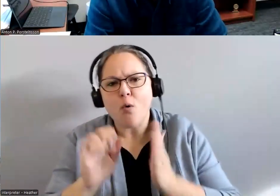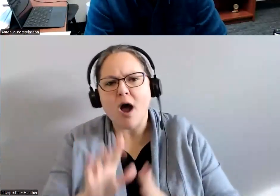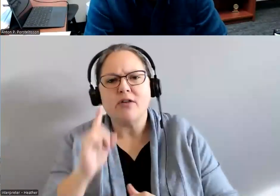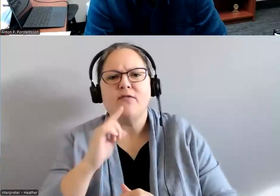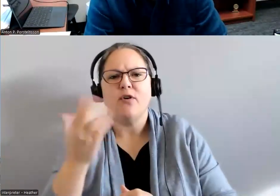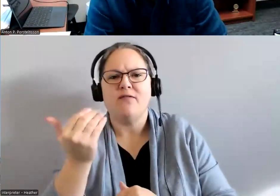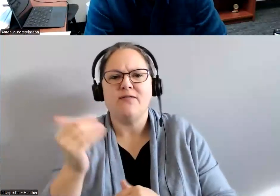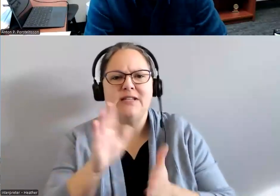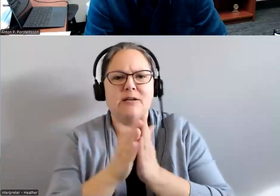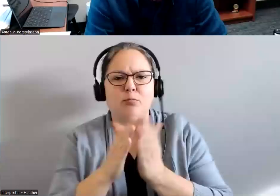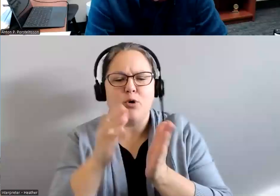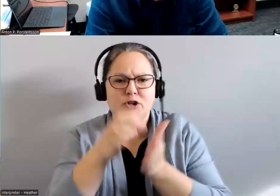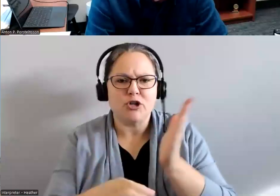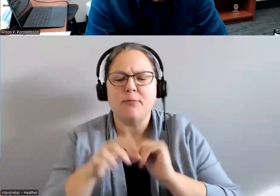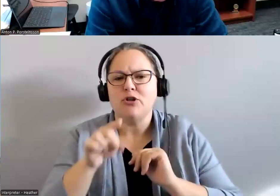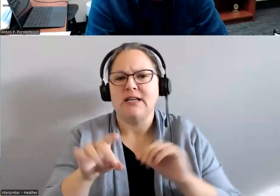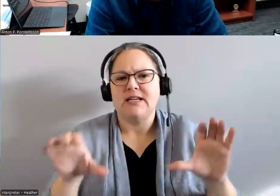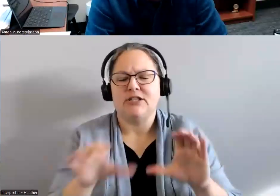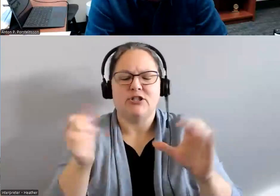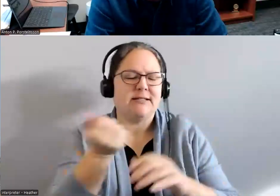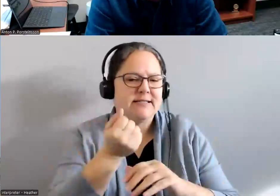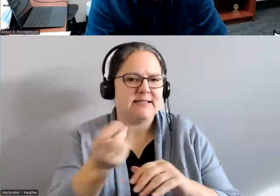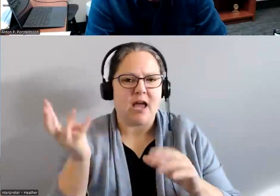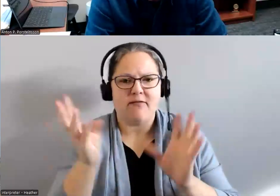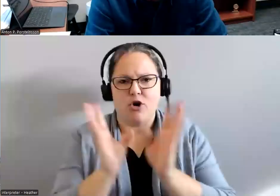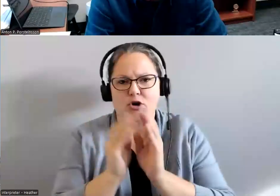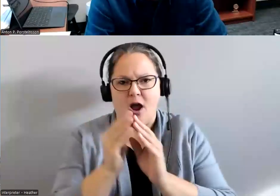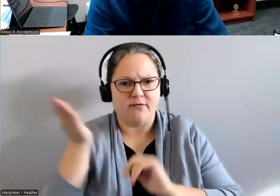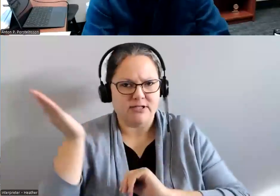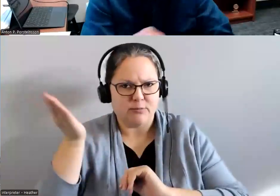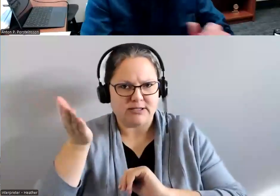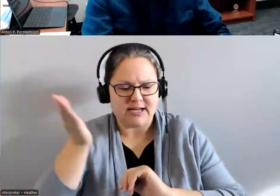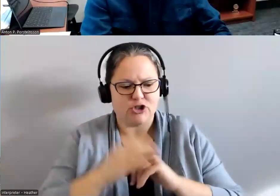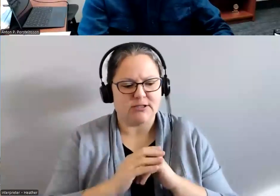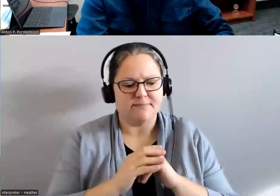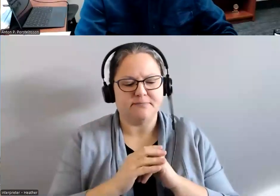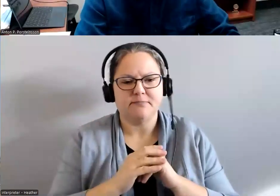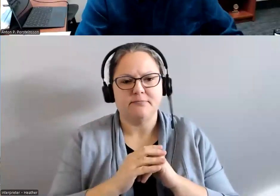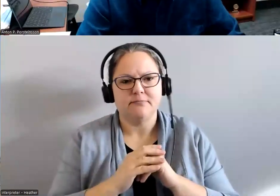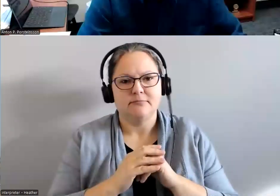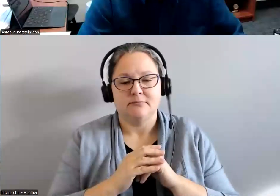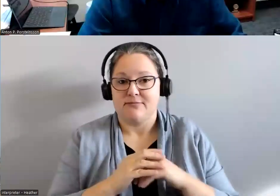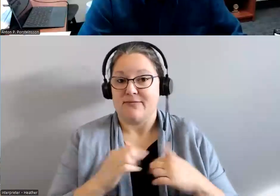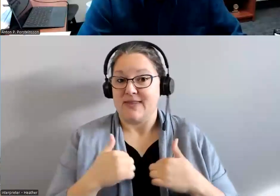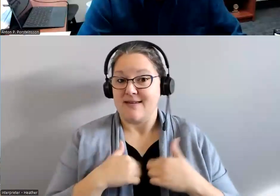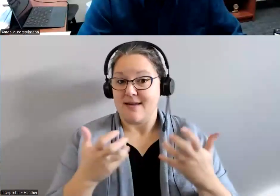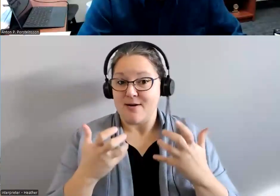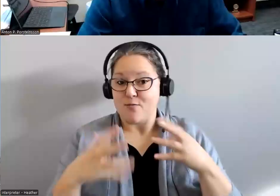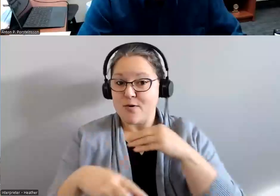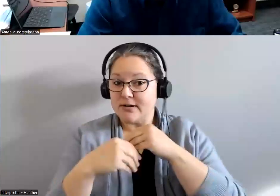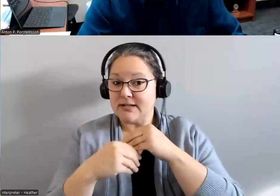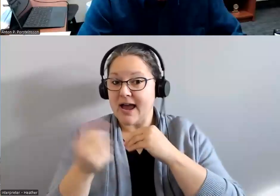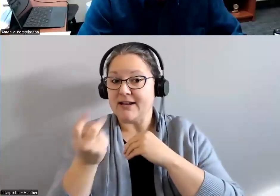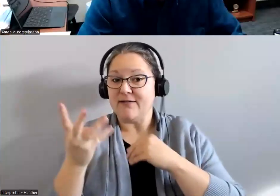and done multiple conference presentations. I do want to add a few